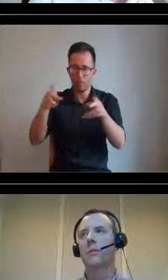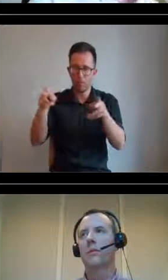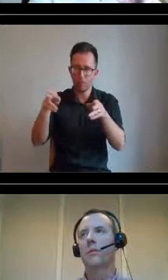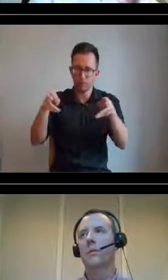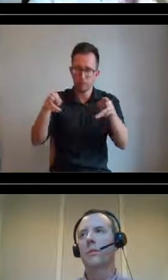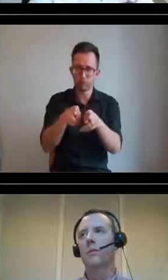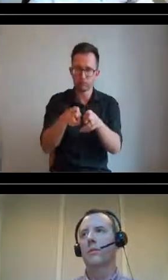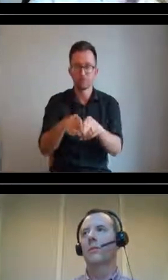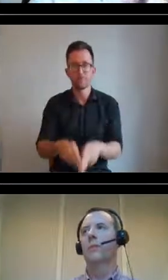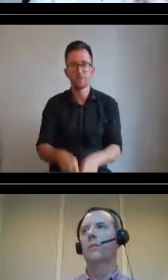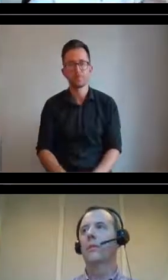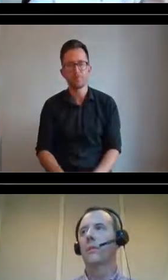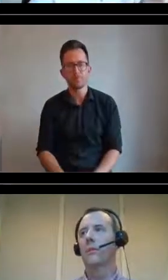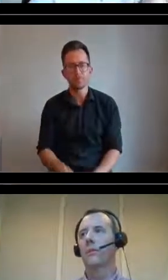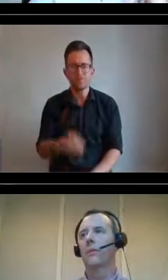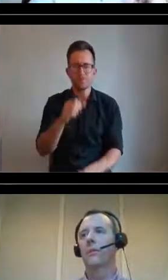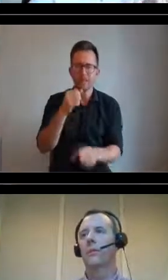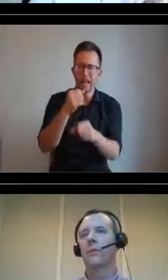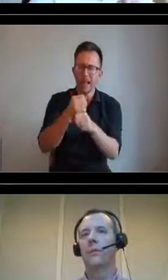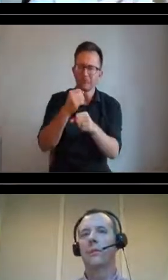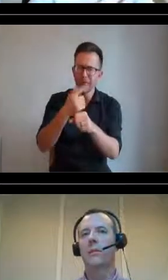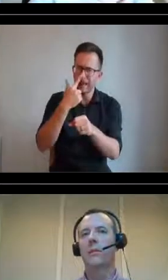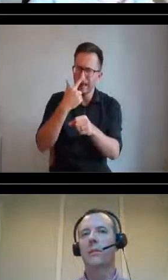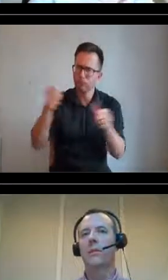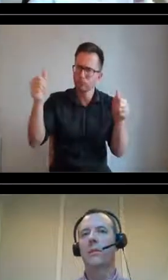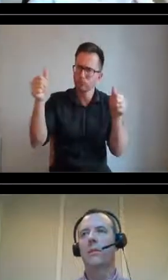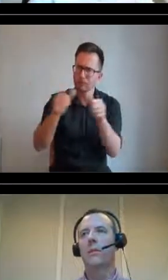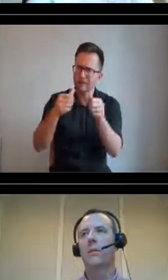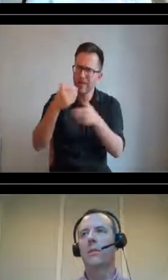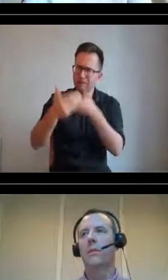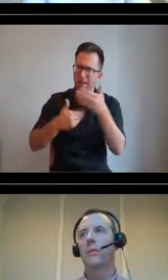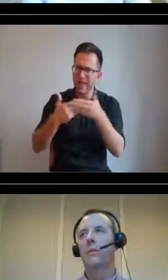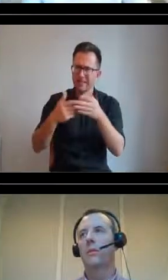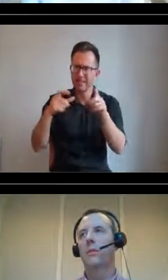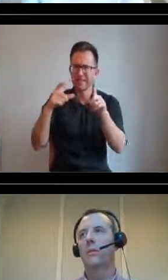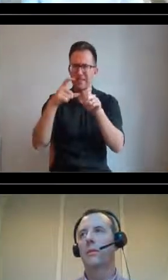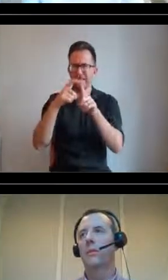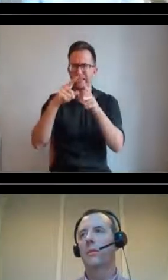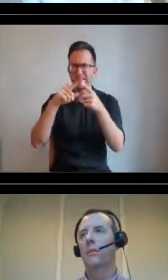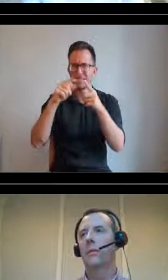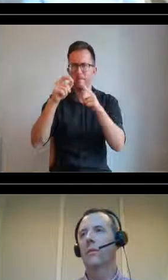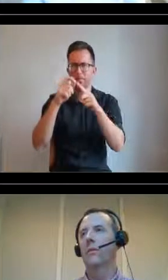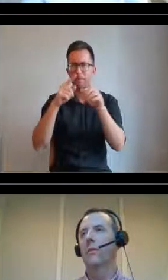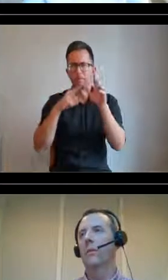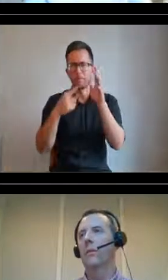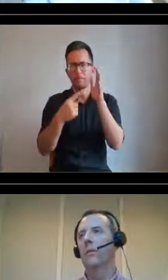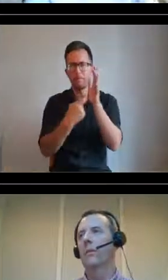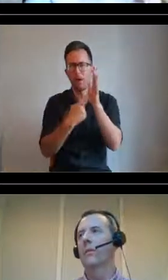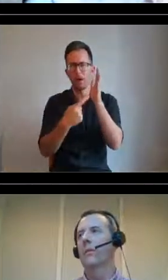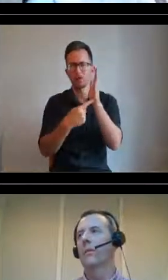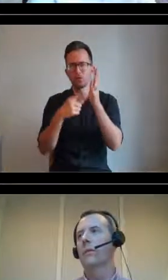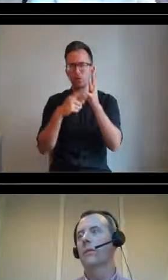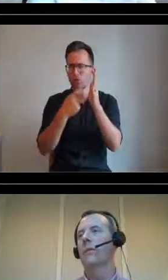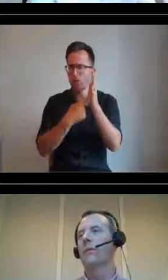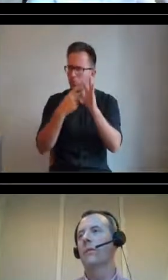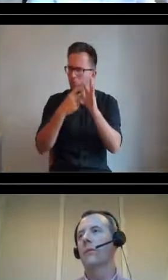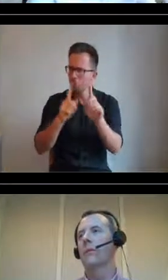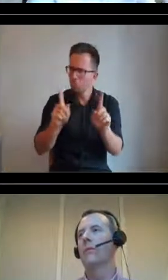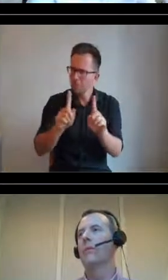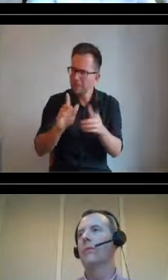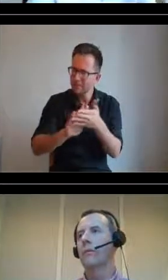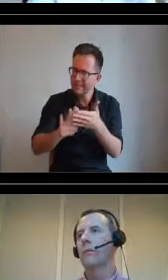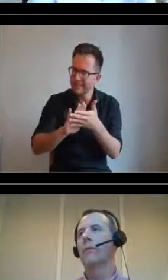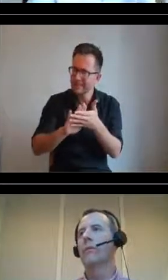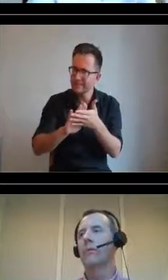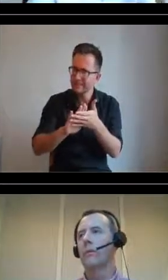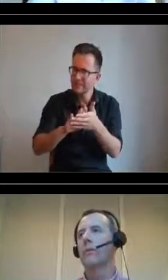Gary, before you finish that question, can you just briefly explain what you mean when you talk about a departure? We can't do something, otherwise it would be a departure. What does that